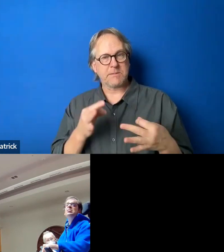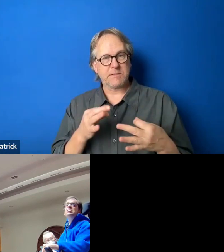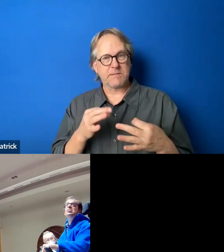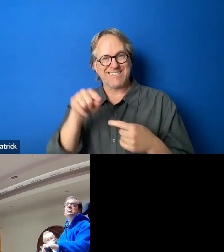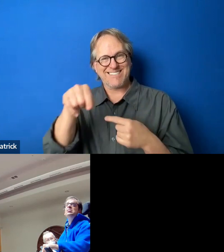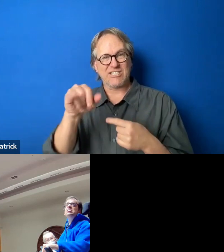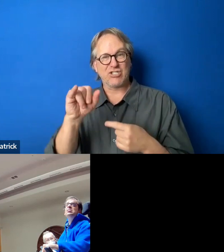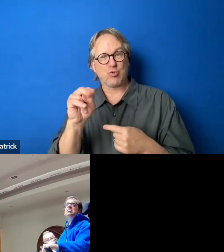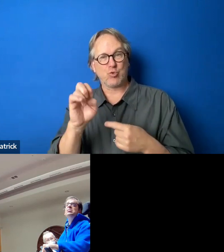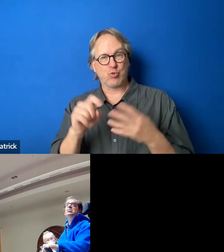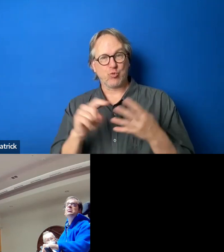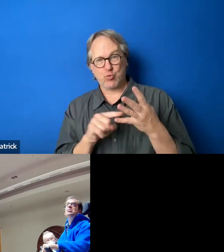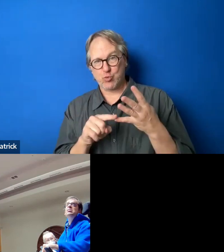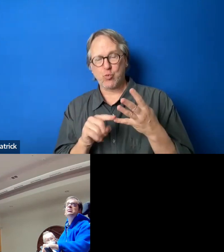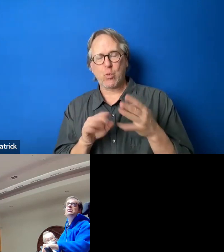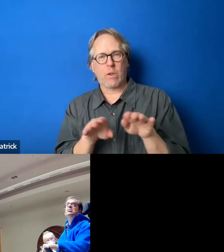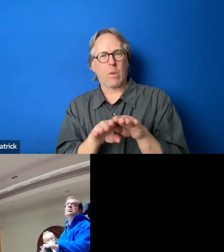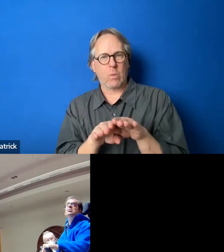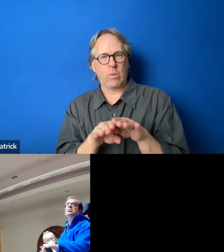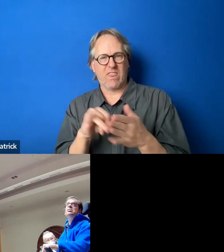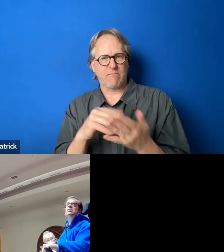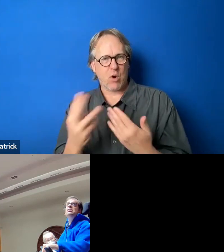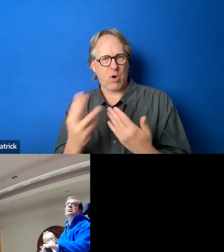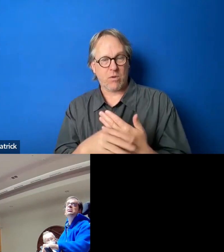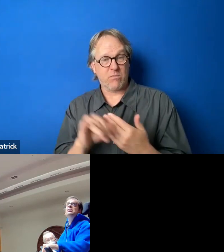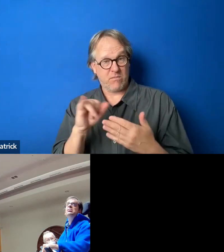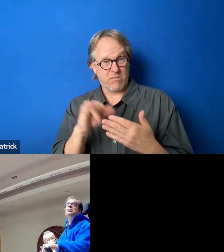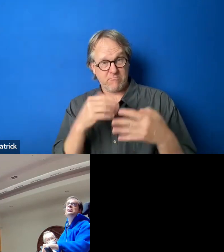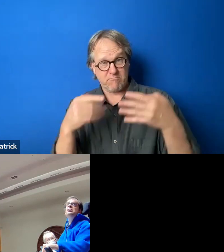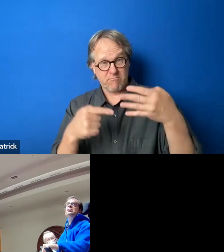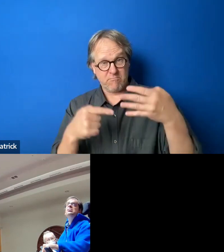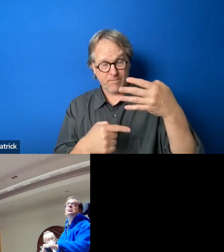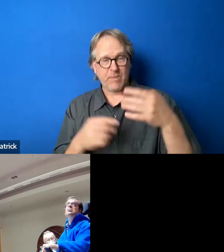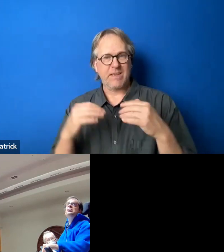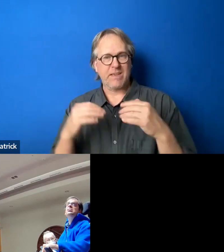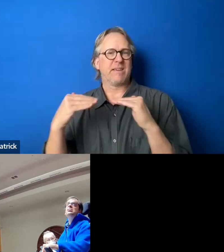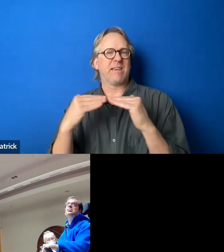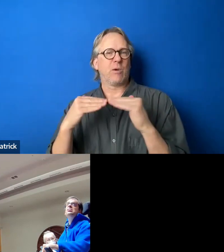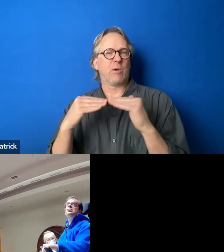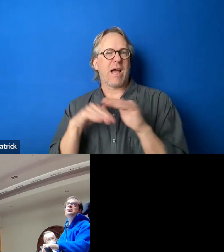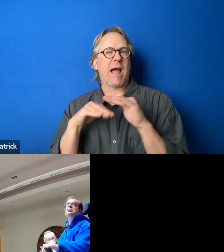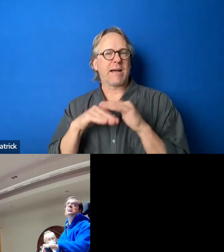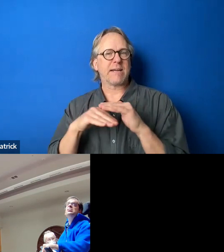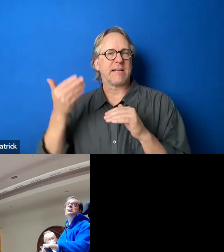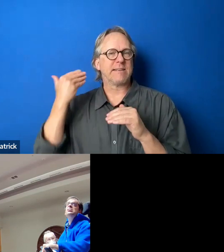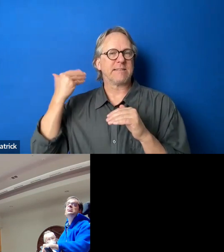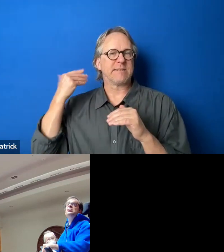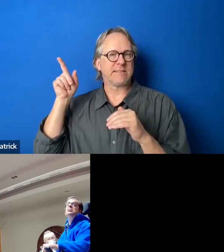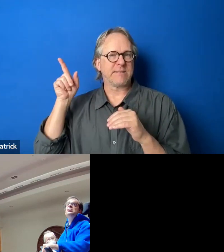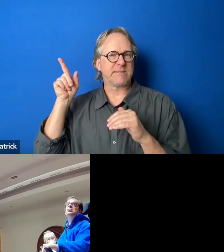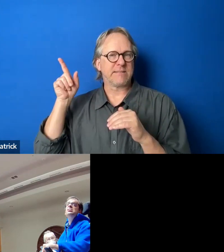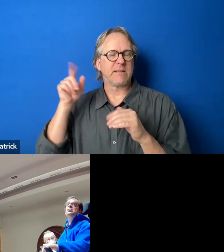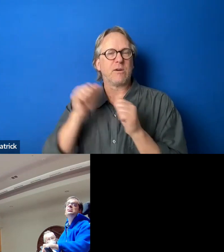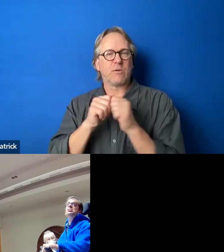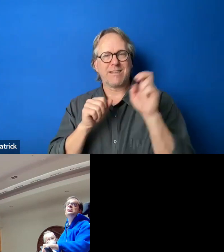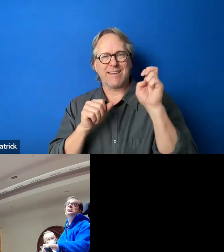June. And that's a program that was developed by Equal Access and in partnership with the